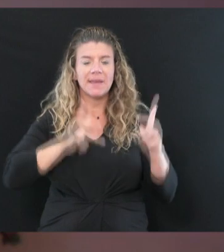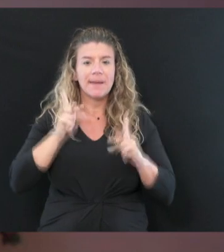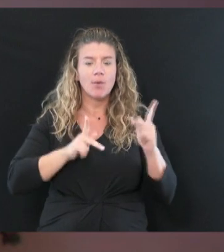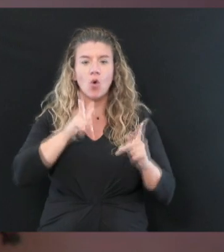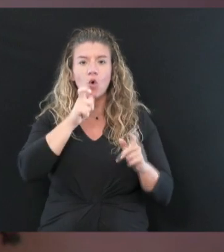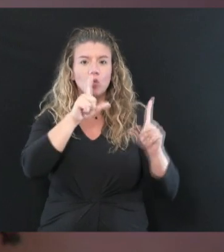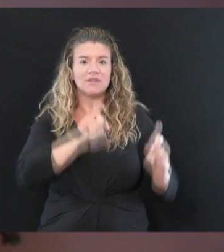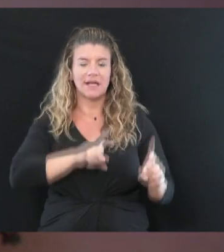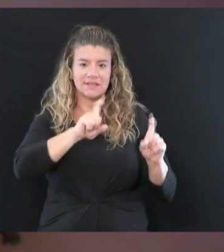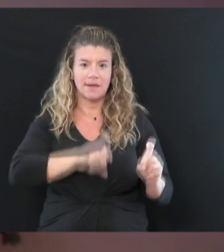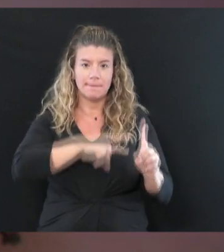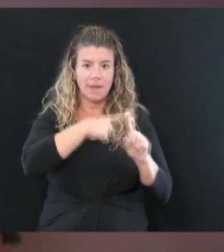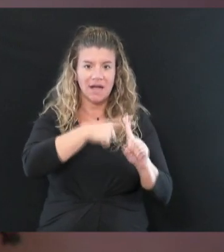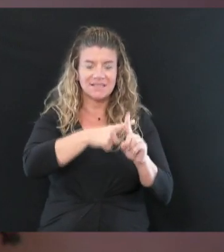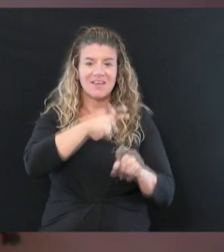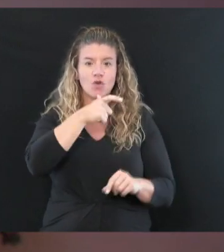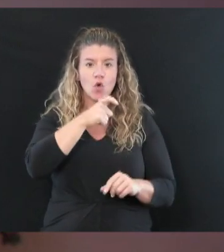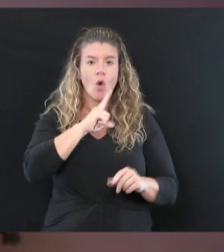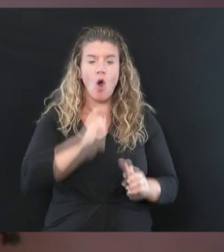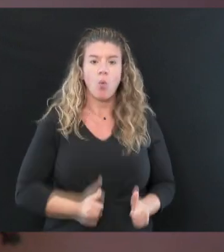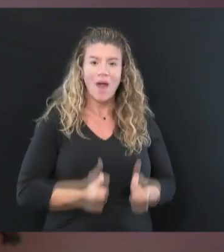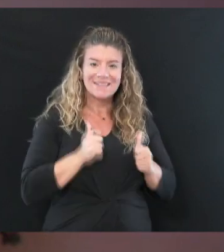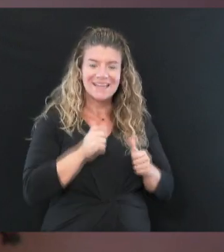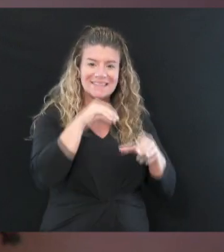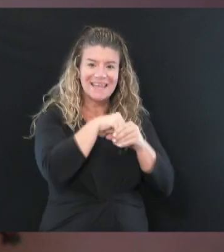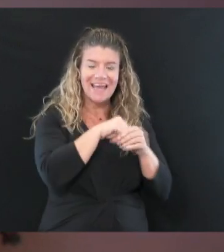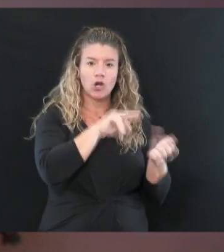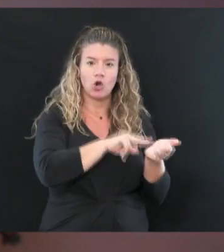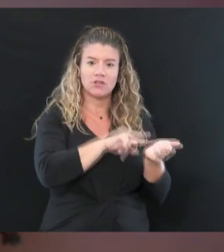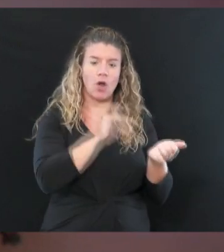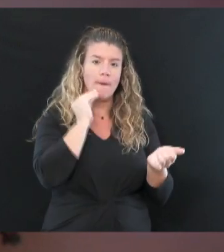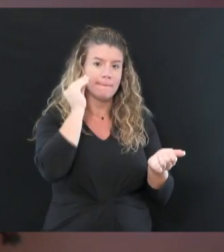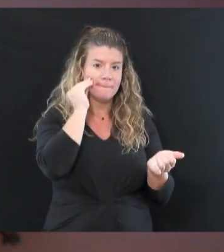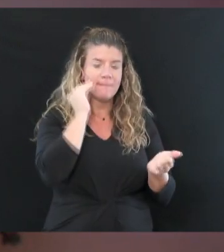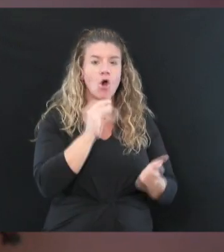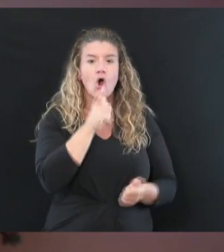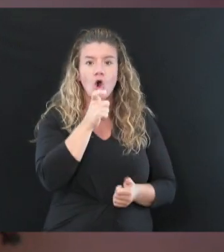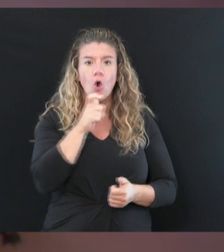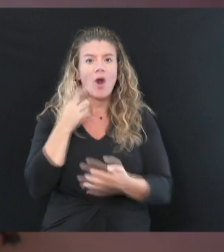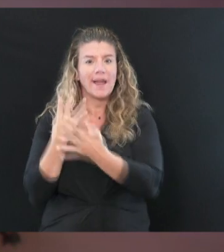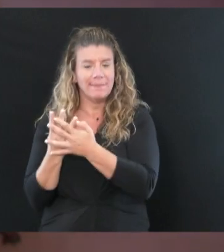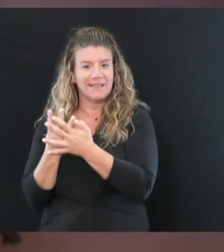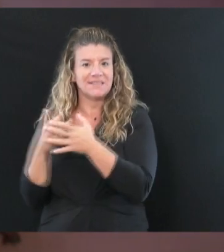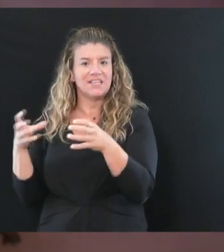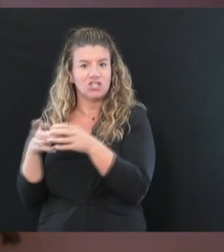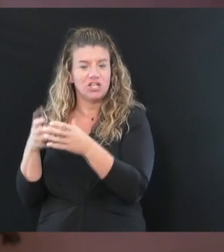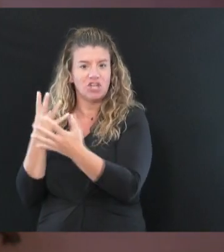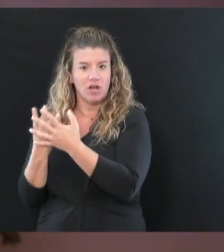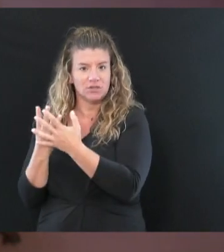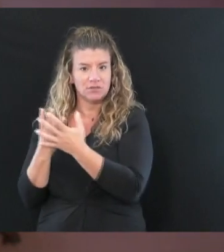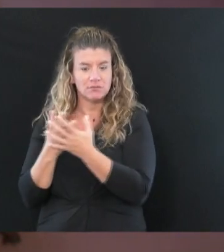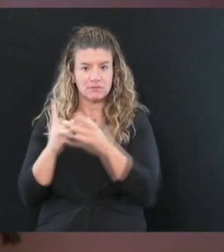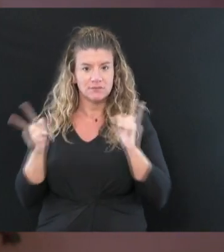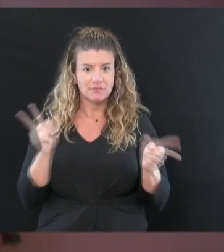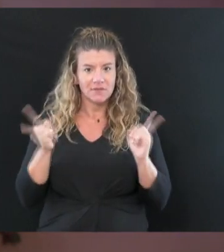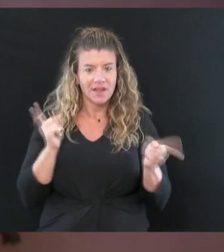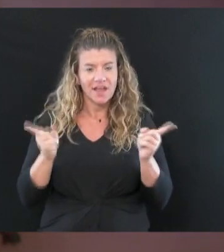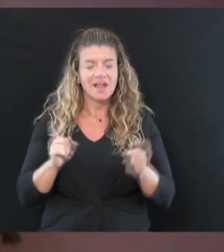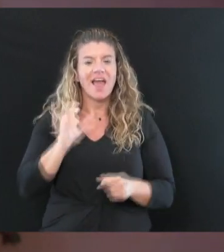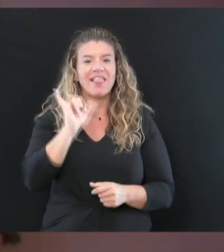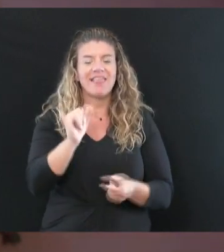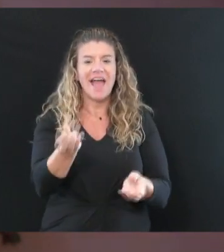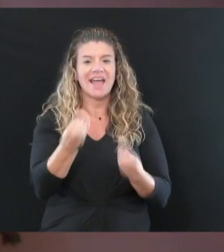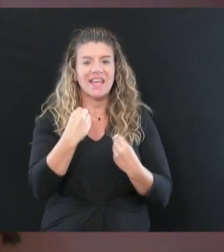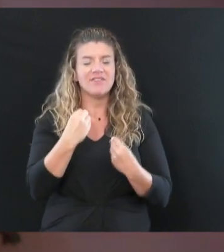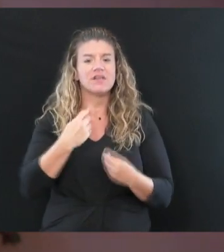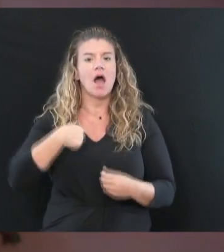have tested positive who are residents of nursing homes or who are inmates in prisons. And that then gives us